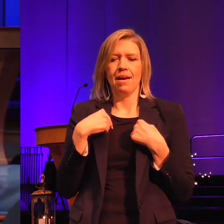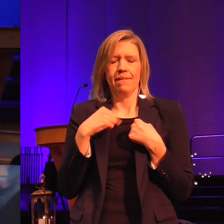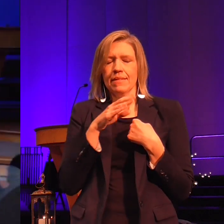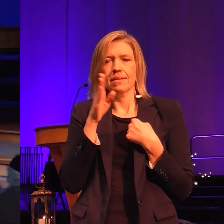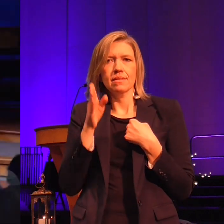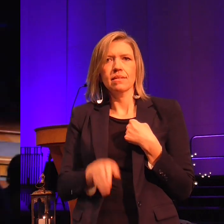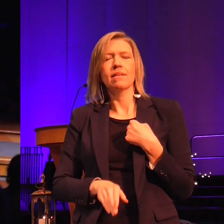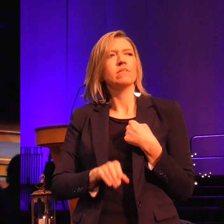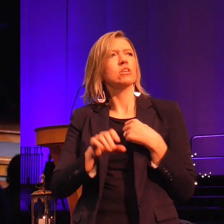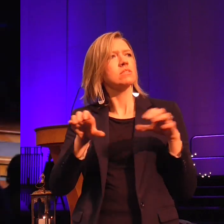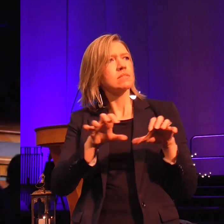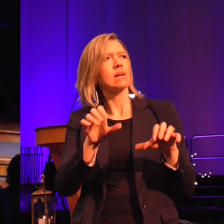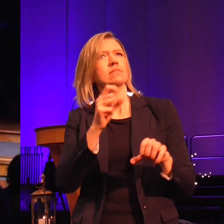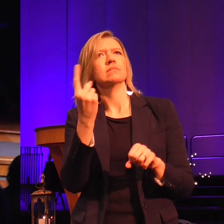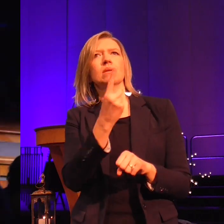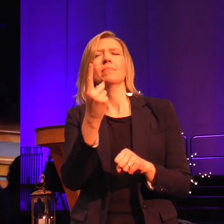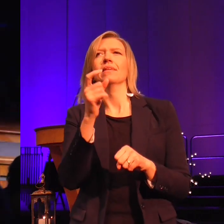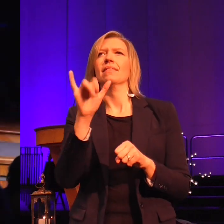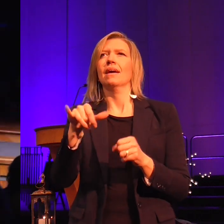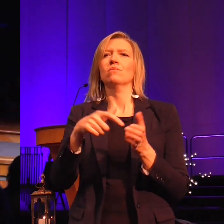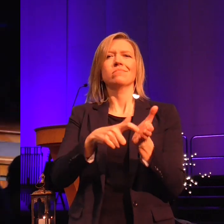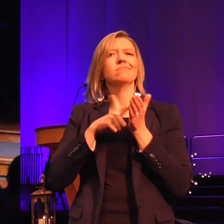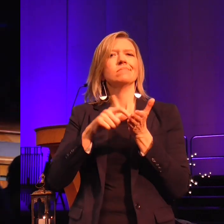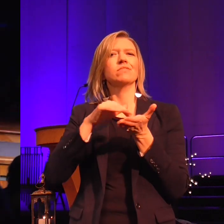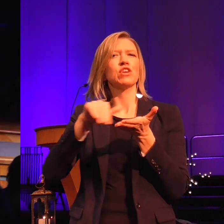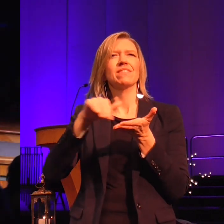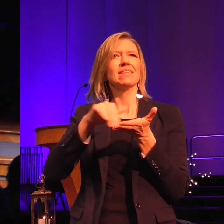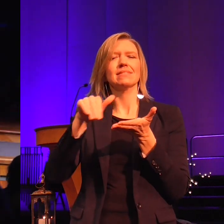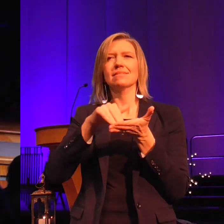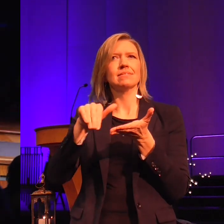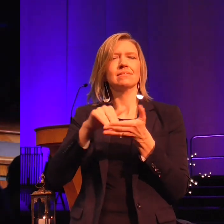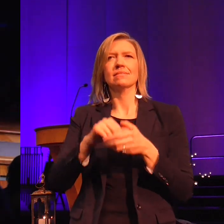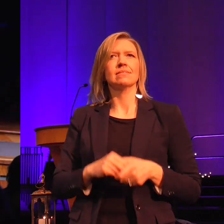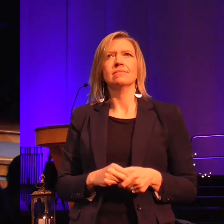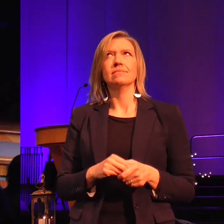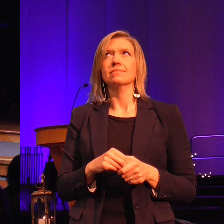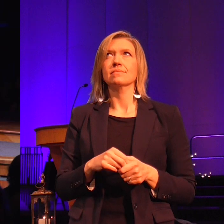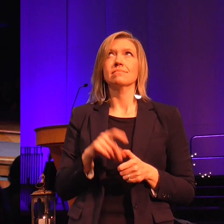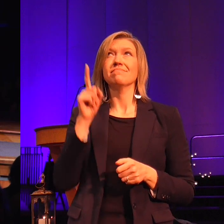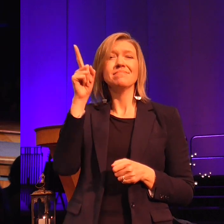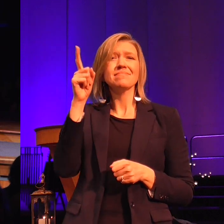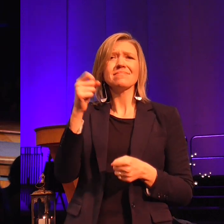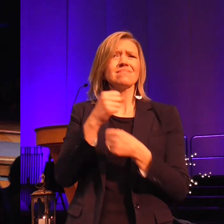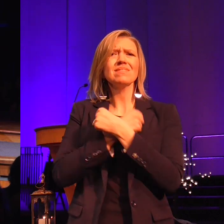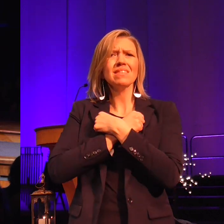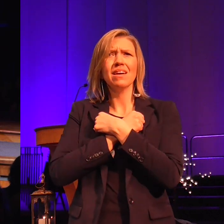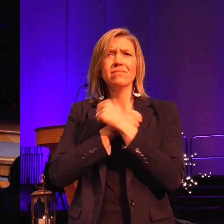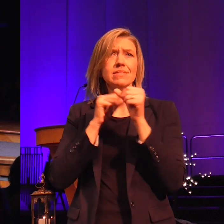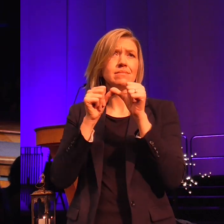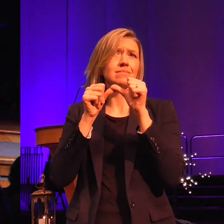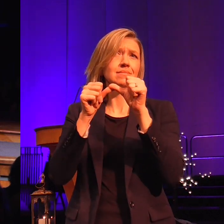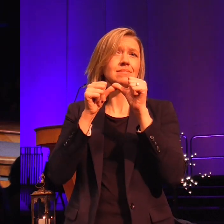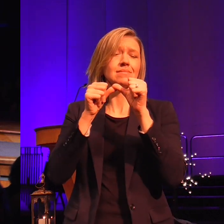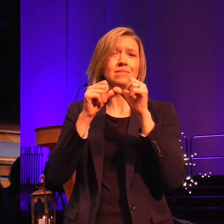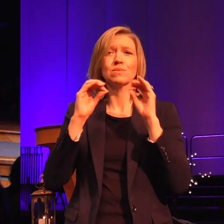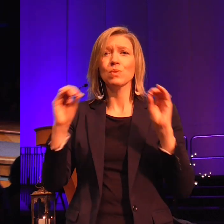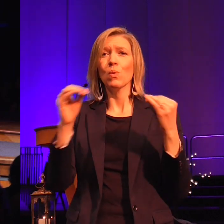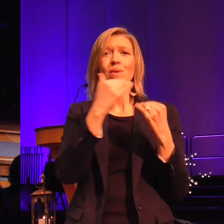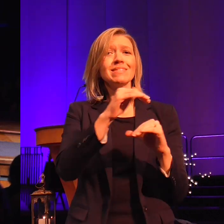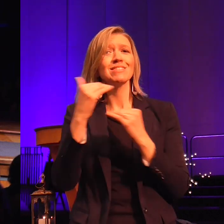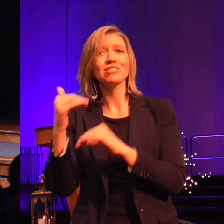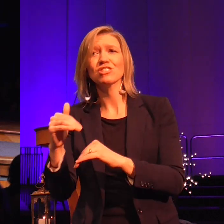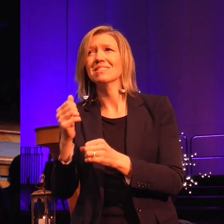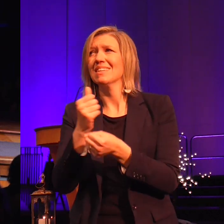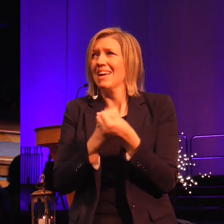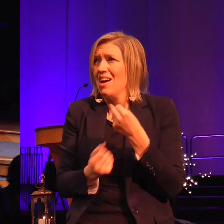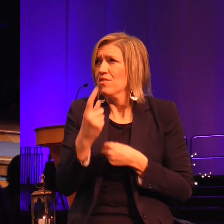anything that would demand that it forgive me. It loves unconditionally. Me, everyone, every one of us.